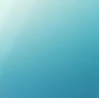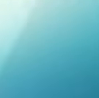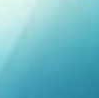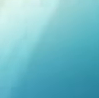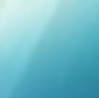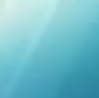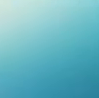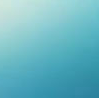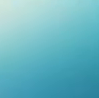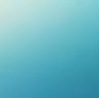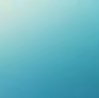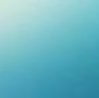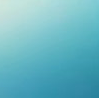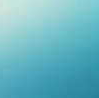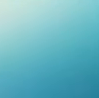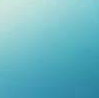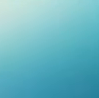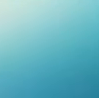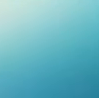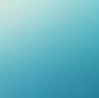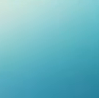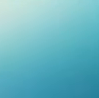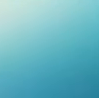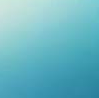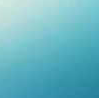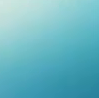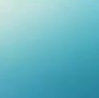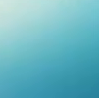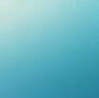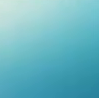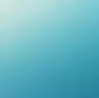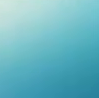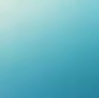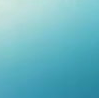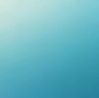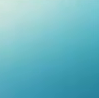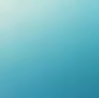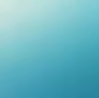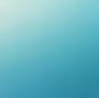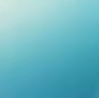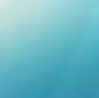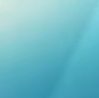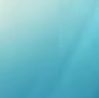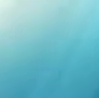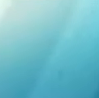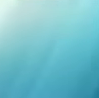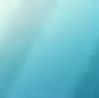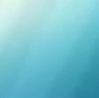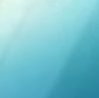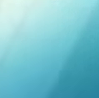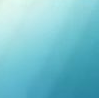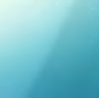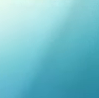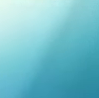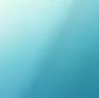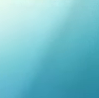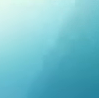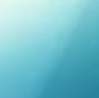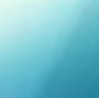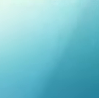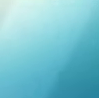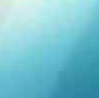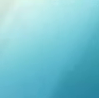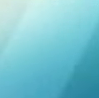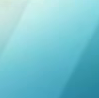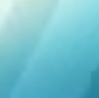the disease. You see on screen now an infographic in English from the Public Relations Department on this issue. And of